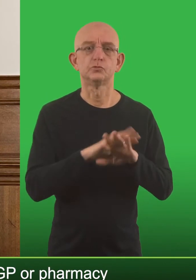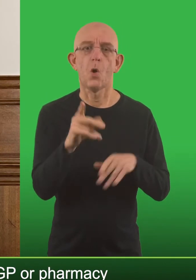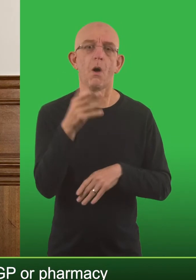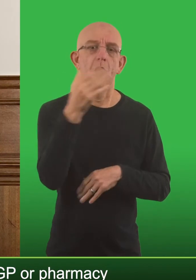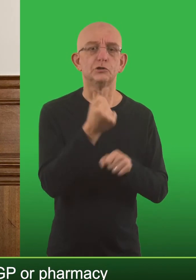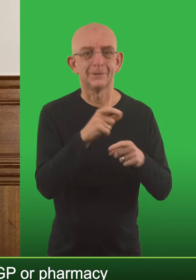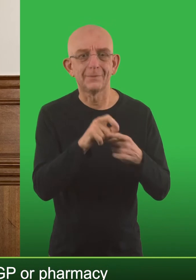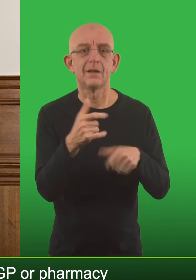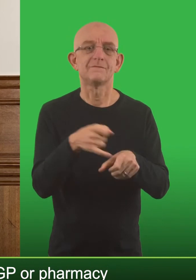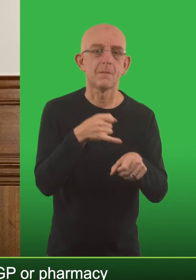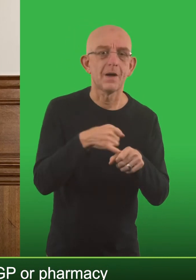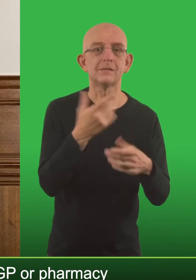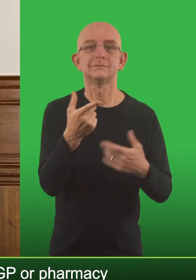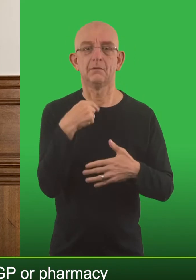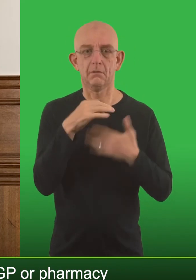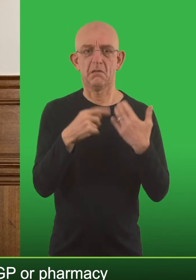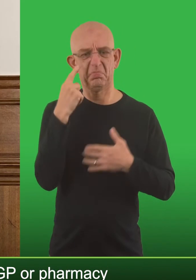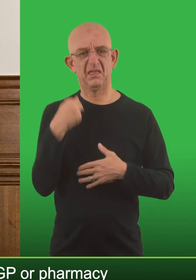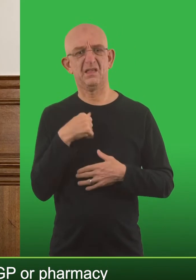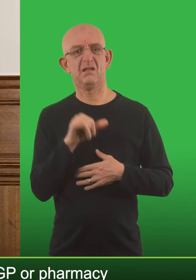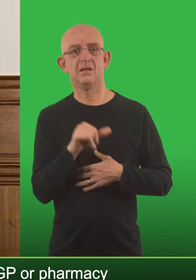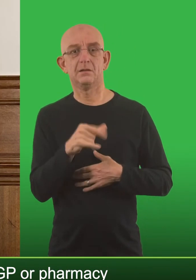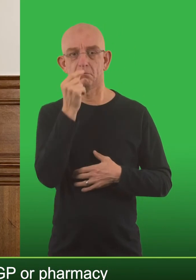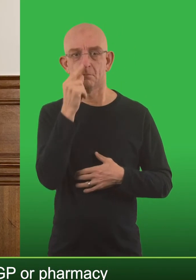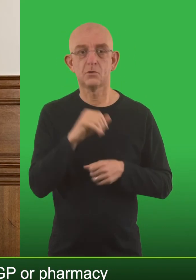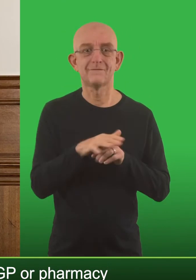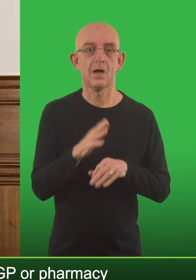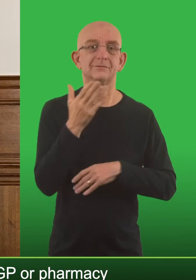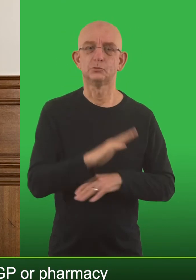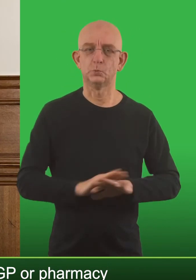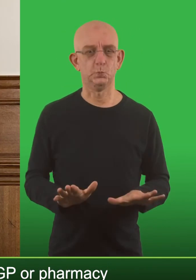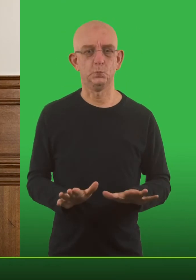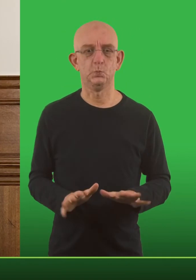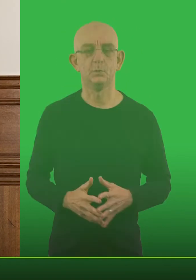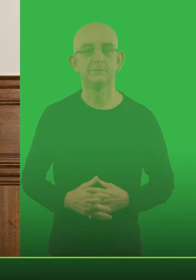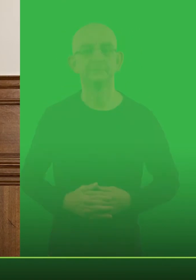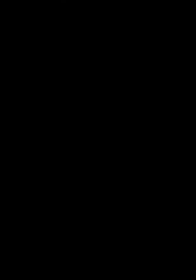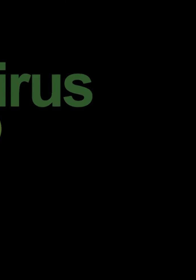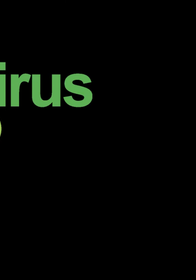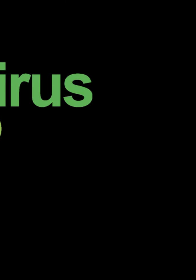And again, please don't visit your GP or pharmacy if you have symptoms that you think are coronavirus.